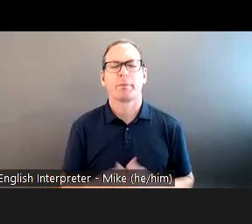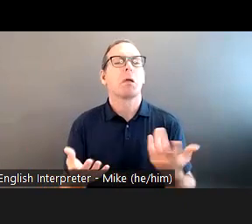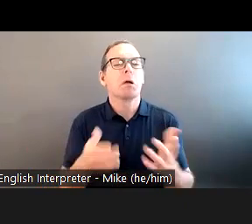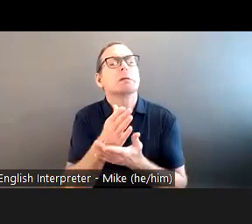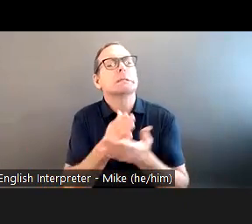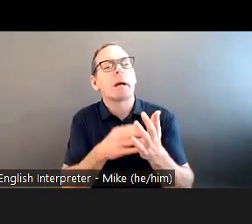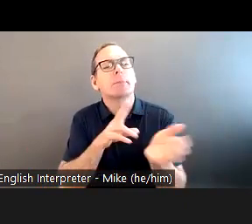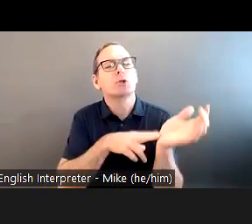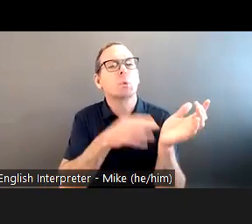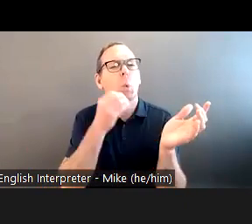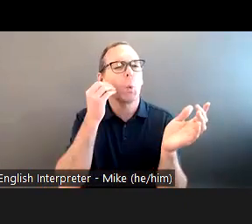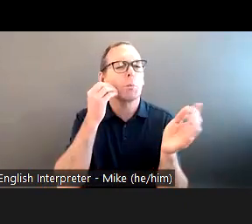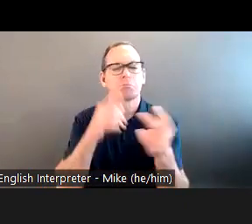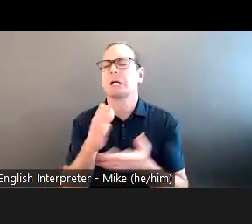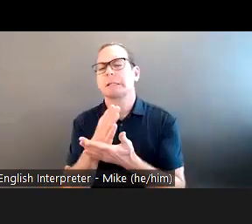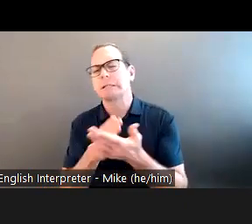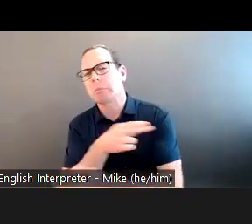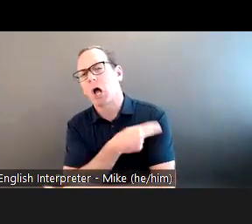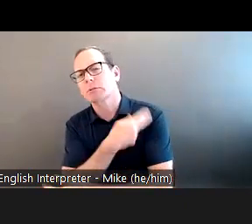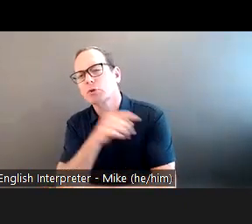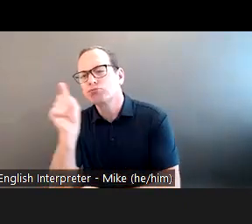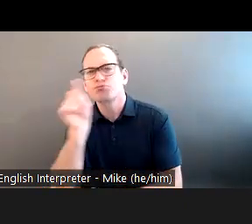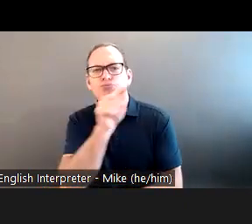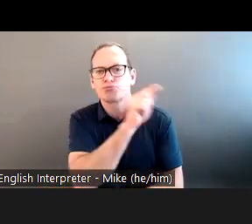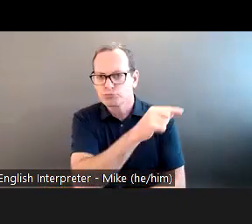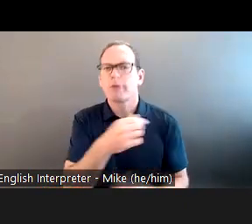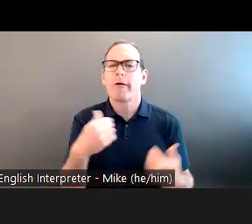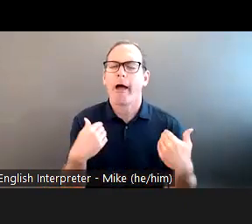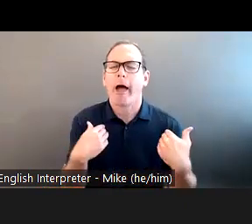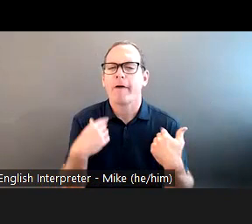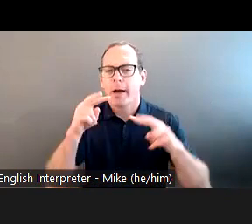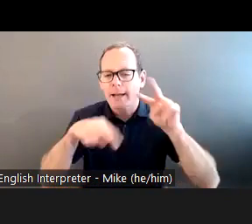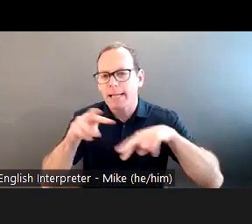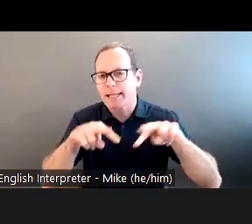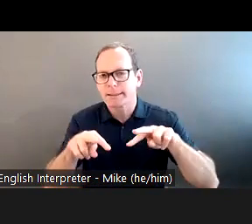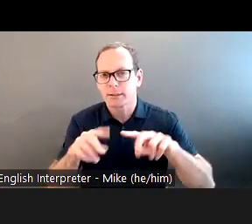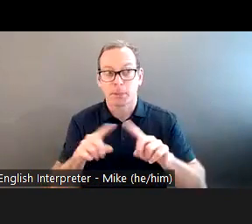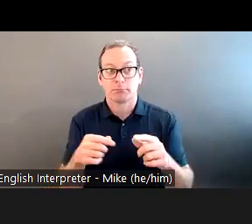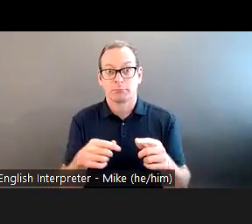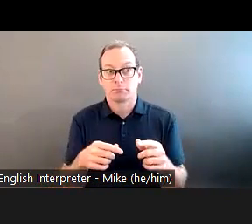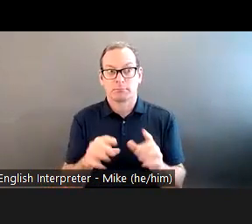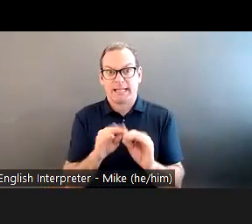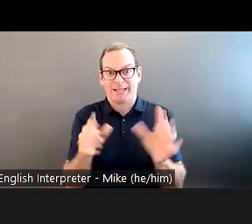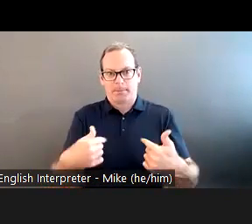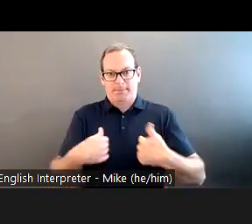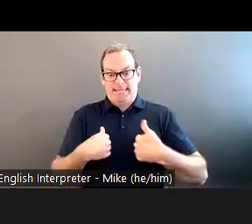are. But at the end of the day, I'm in private practice and I'm not covered by